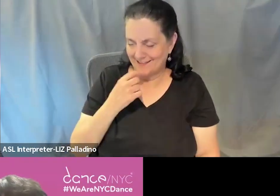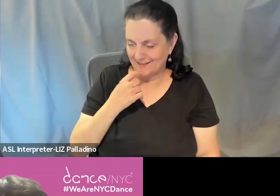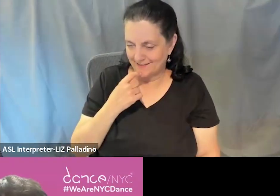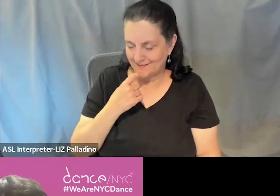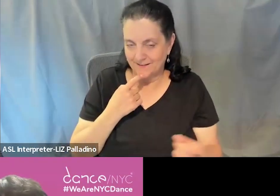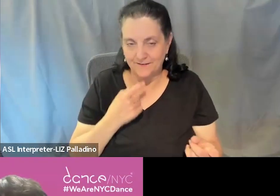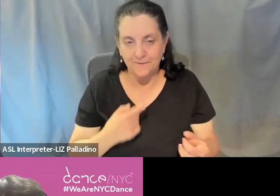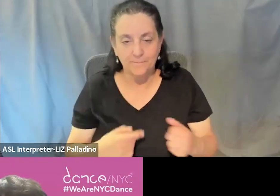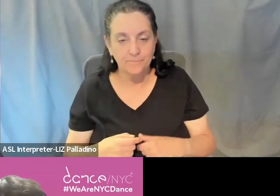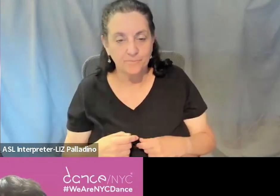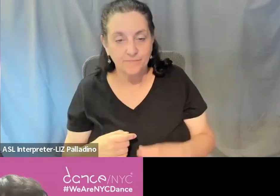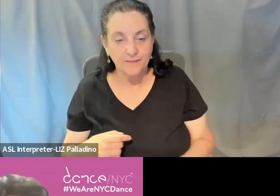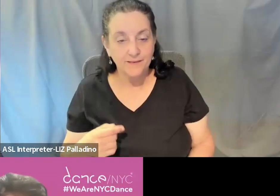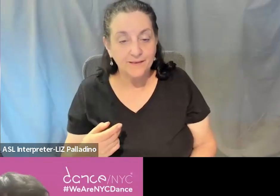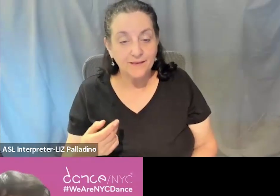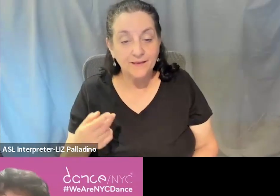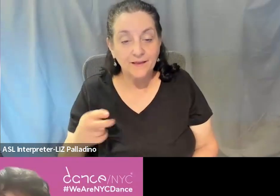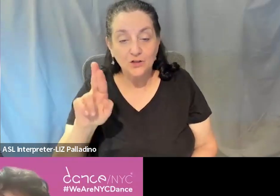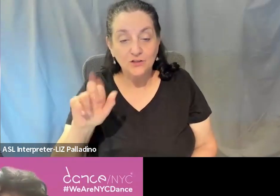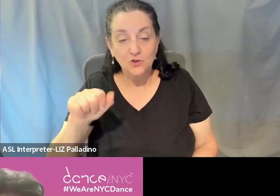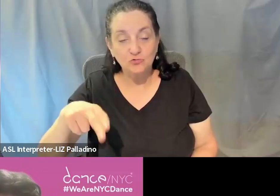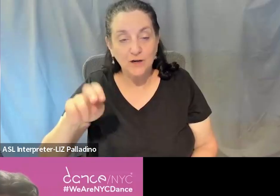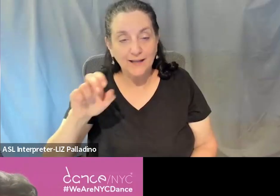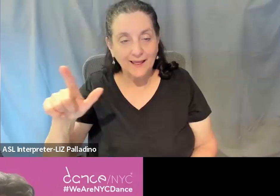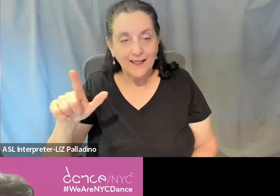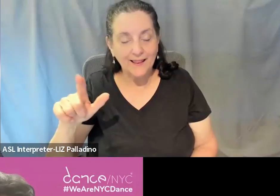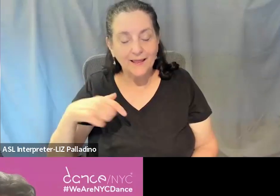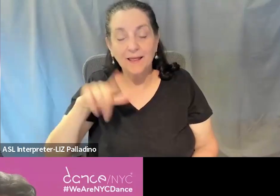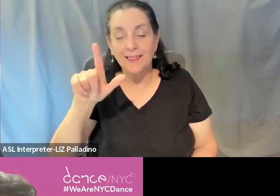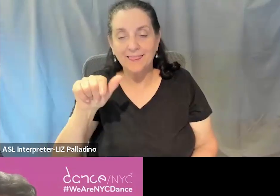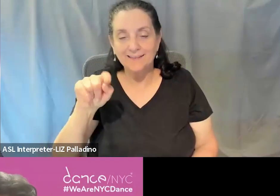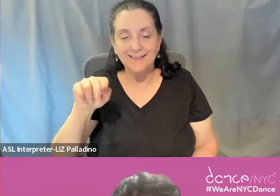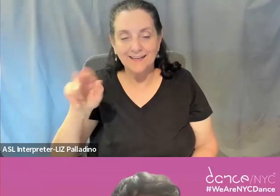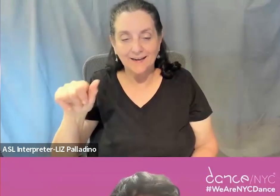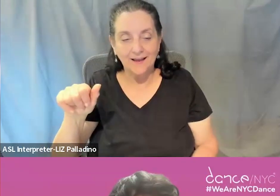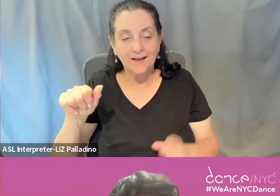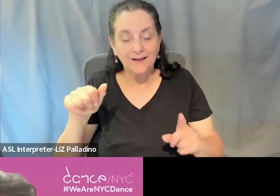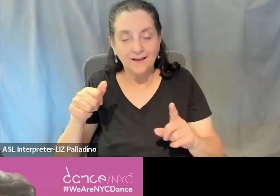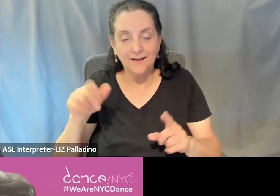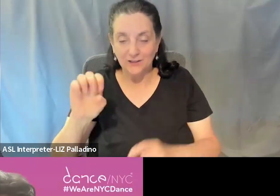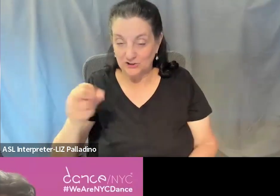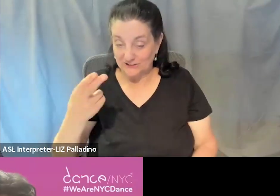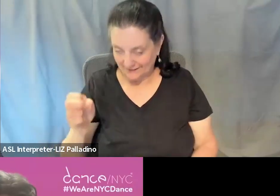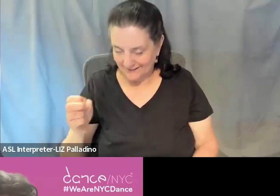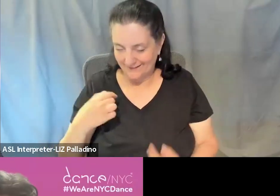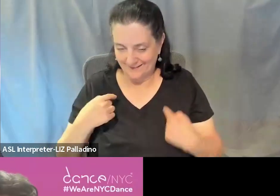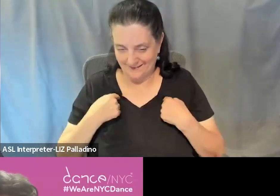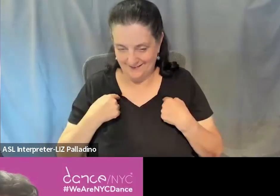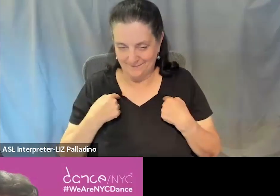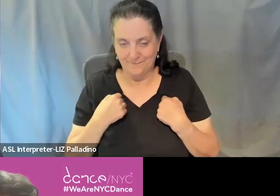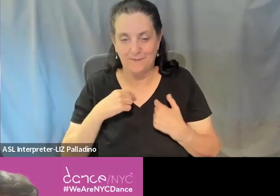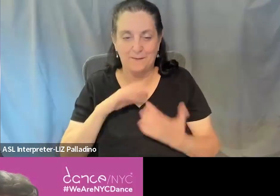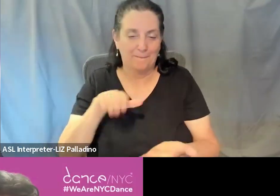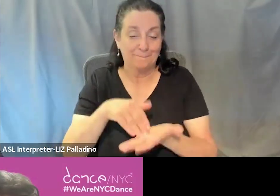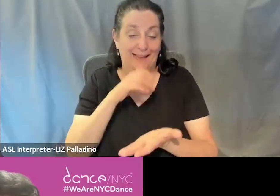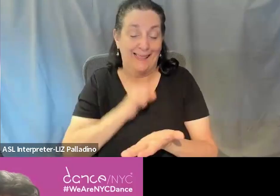No, but I'm here. Raquel Dutois, Latina, she, they. I middle